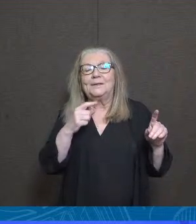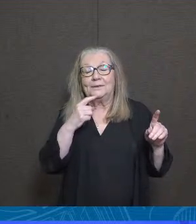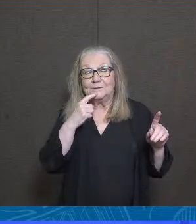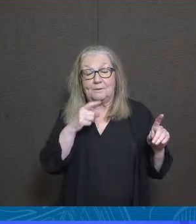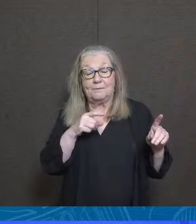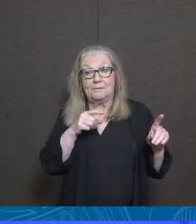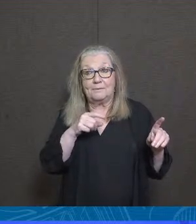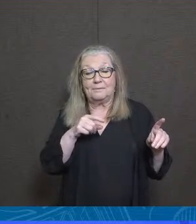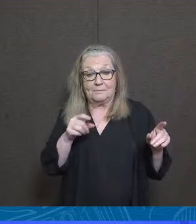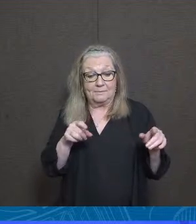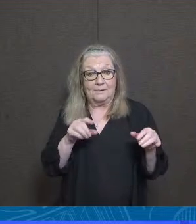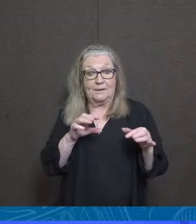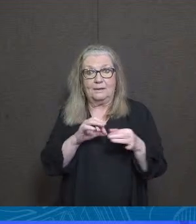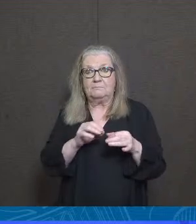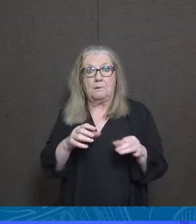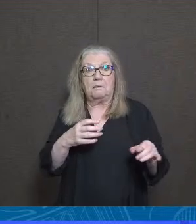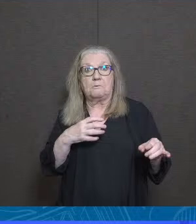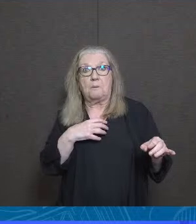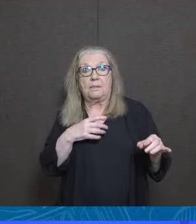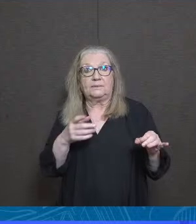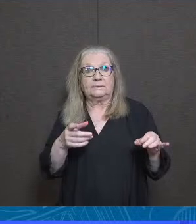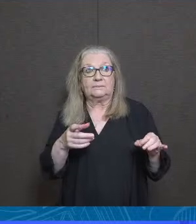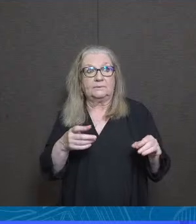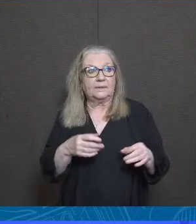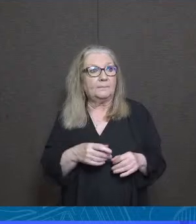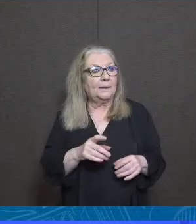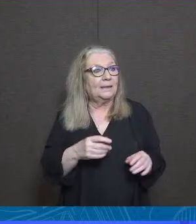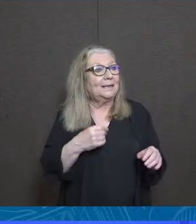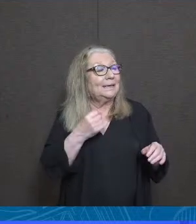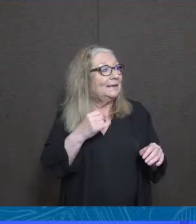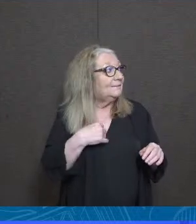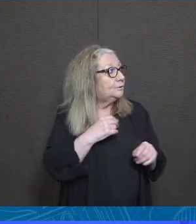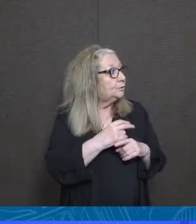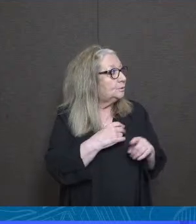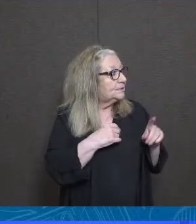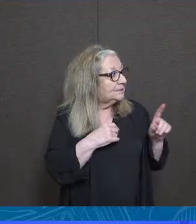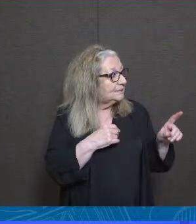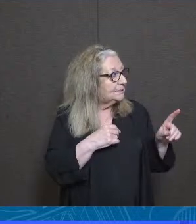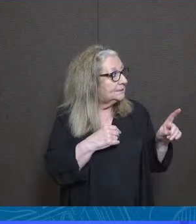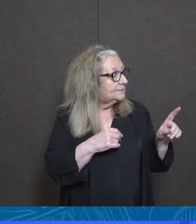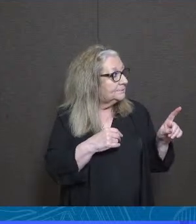the complaints. What if we also use that in